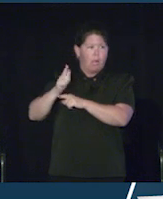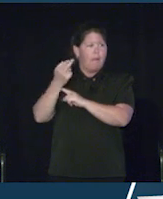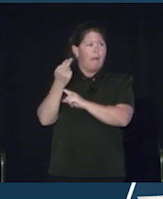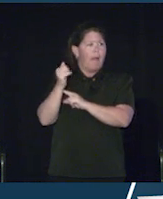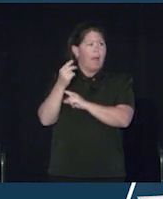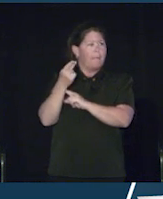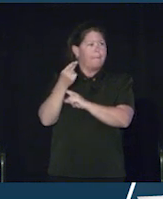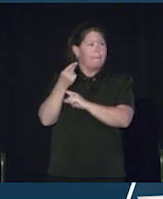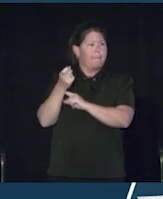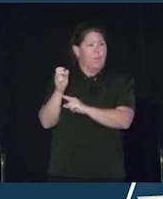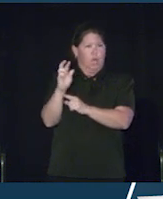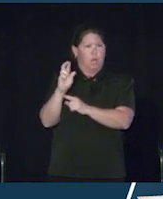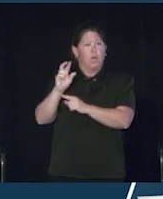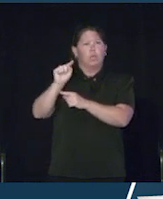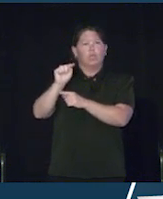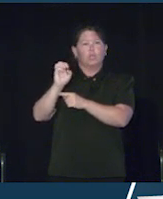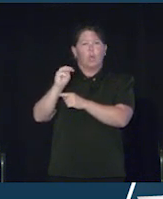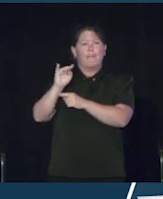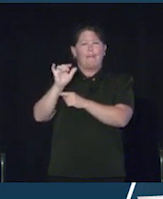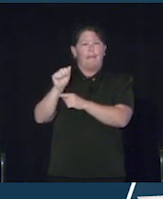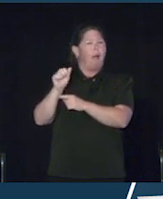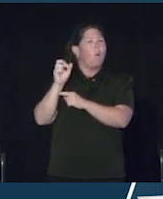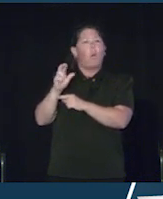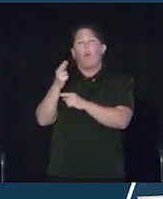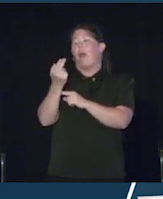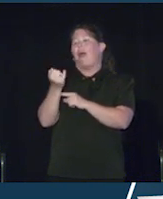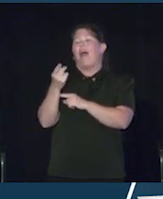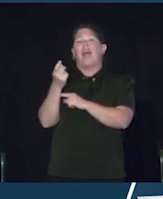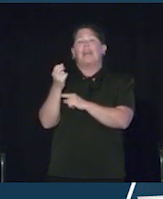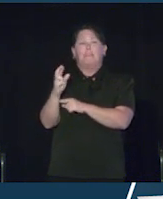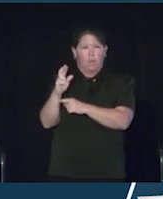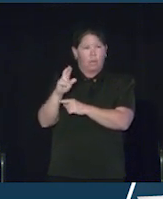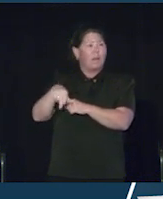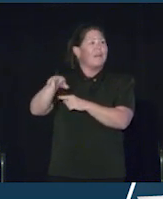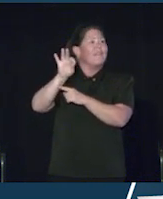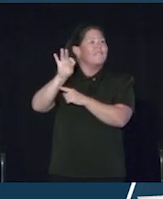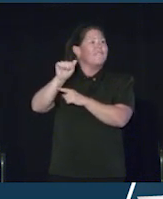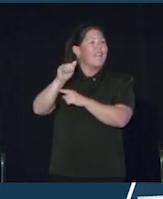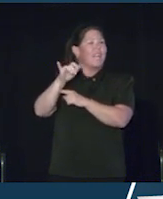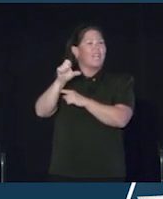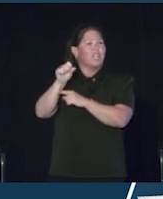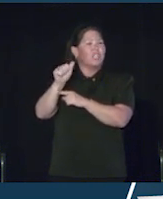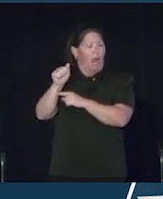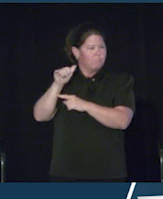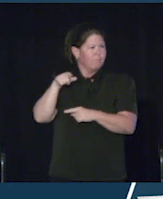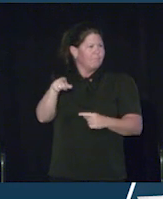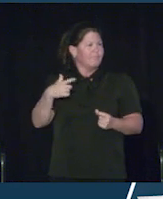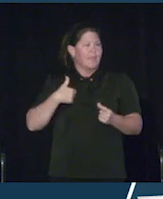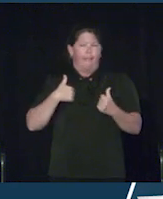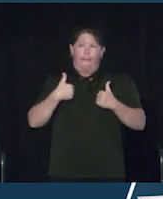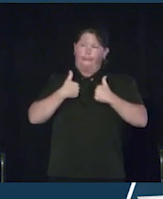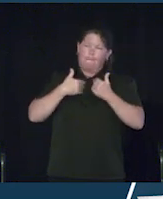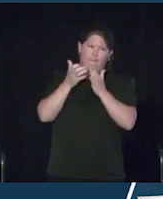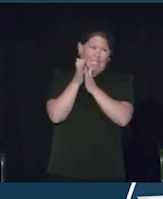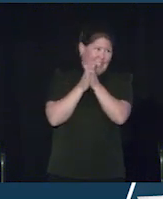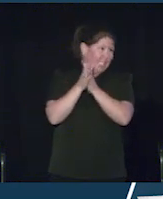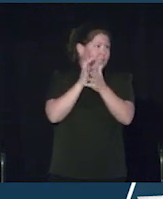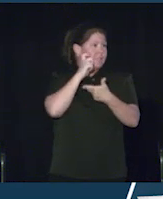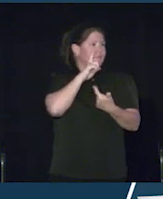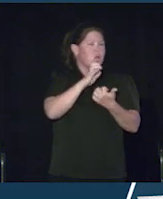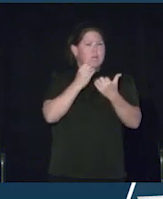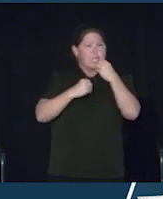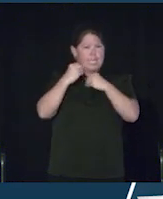hyperphagia, and they have an excessive drive to eat, which leads to obesity. Diagnosis is confirmed again by